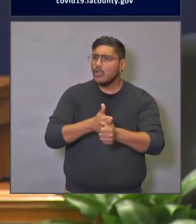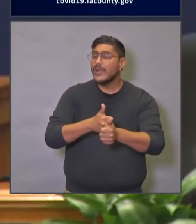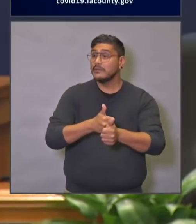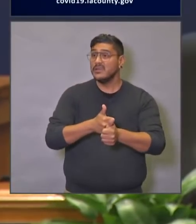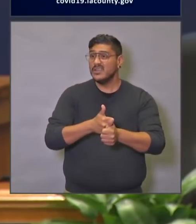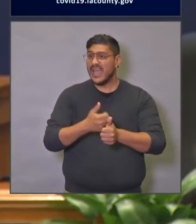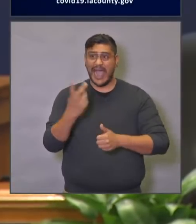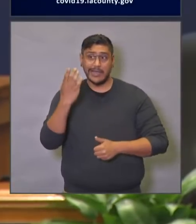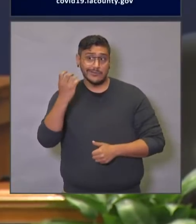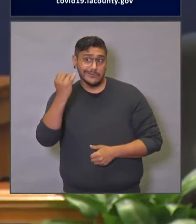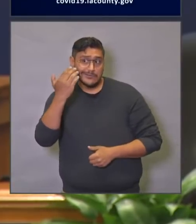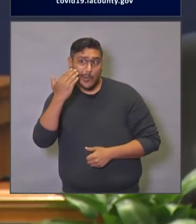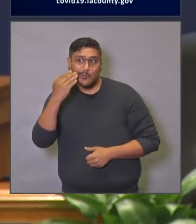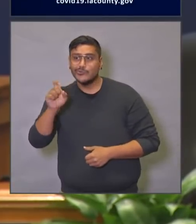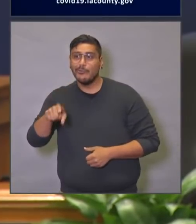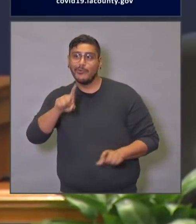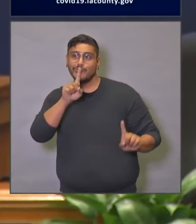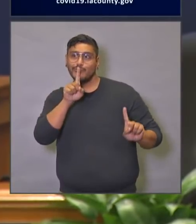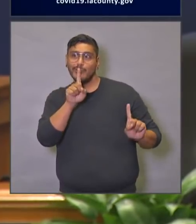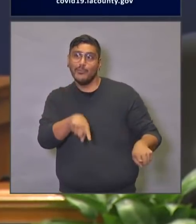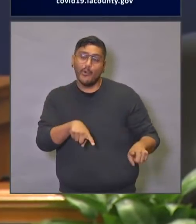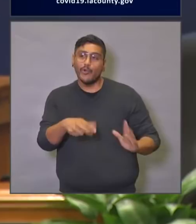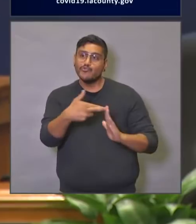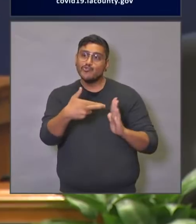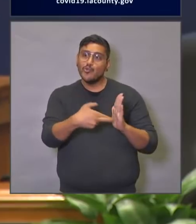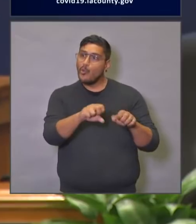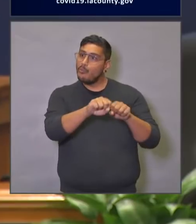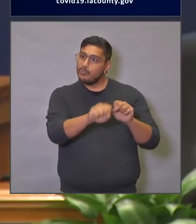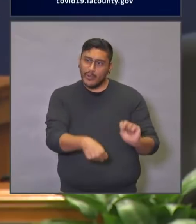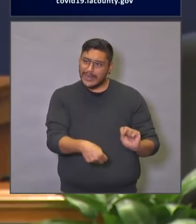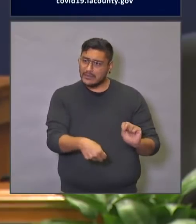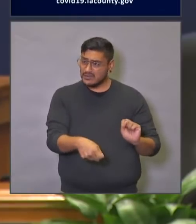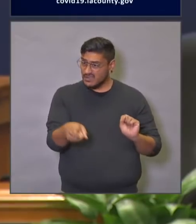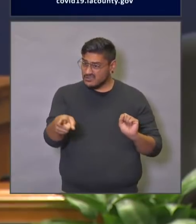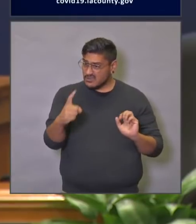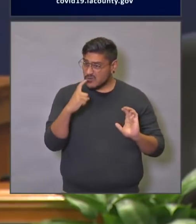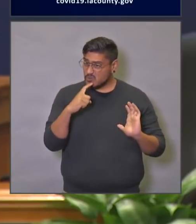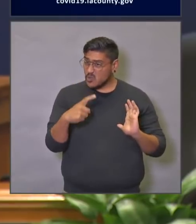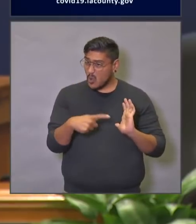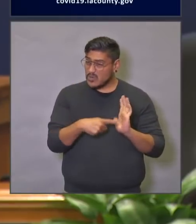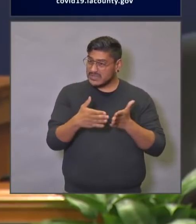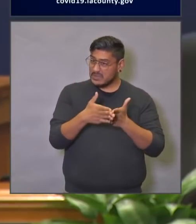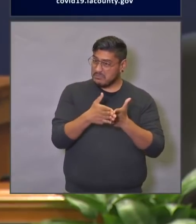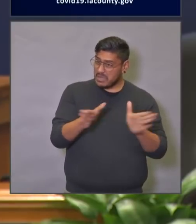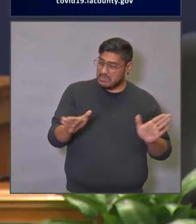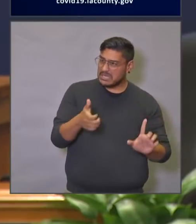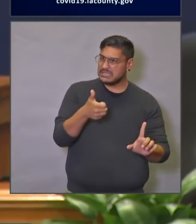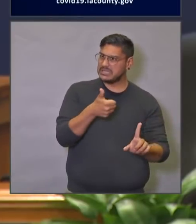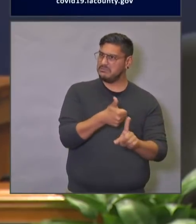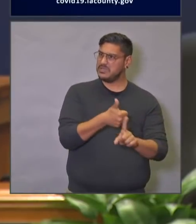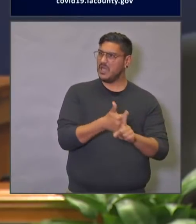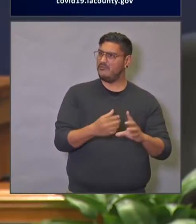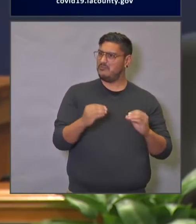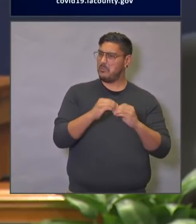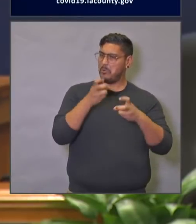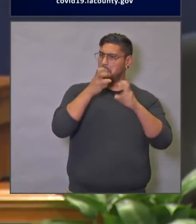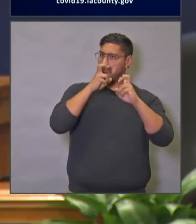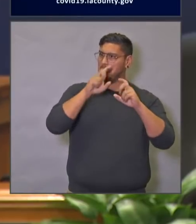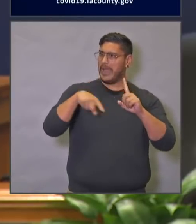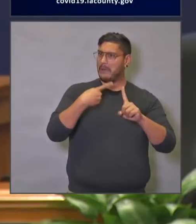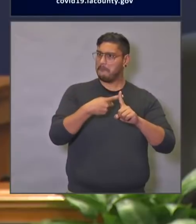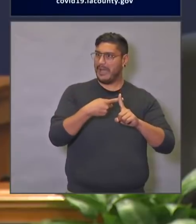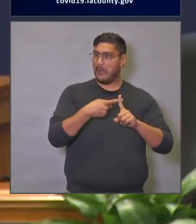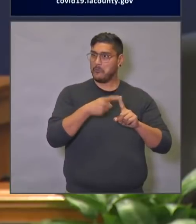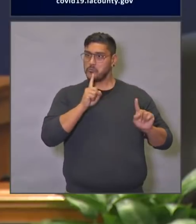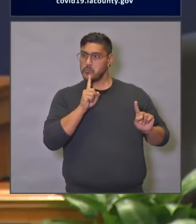possible rule breaking at workplaces. I'm just wondering, have you seen members of the public being more aggressive about blowing the whistle about rule